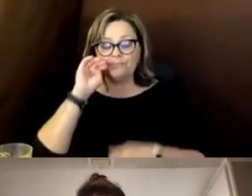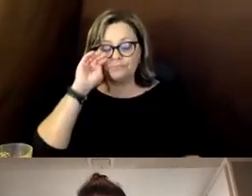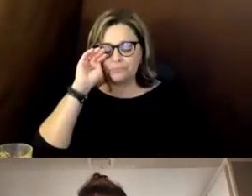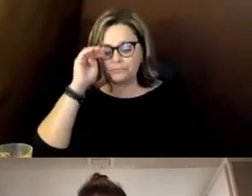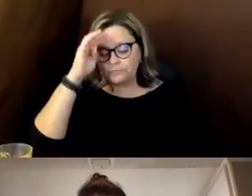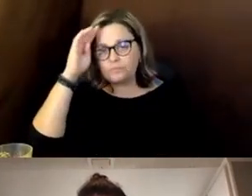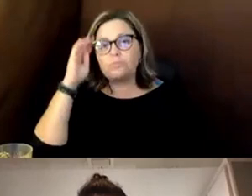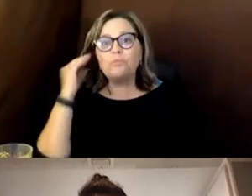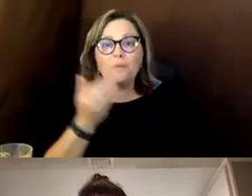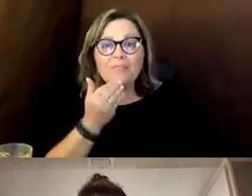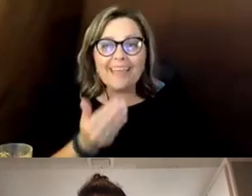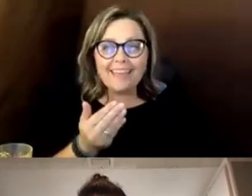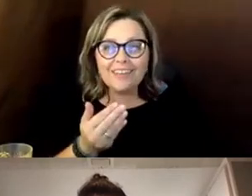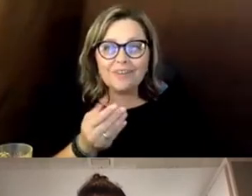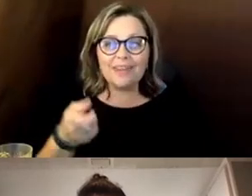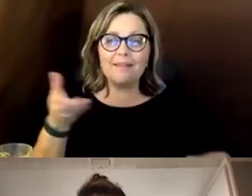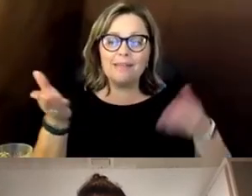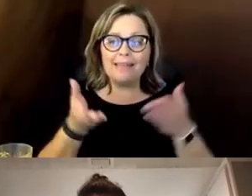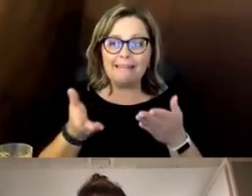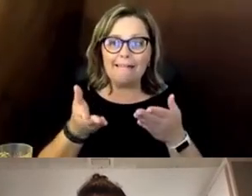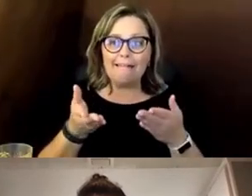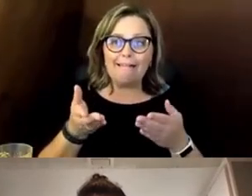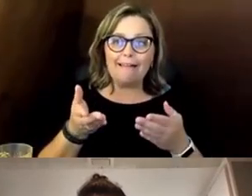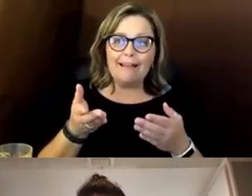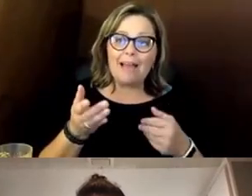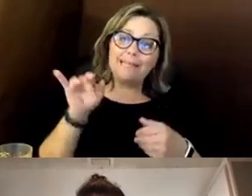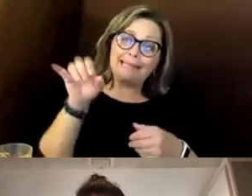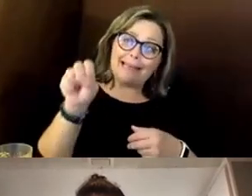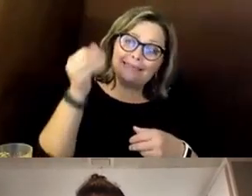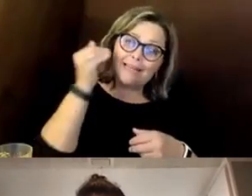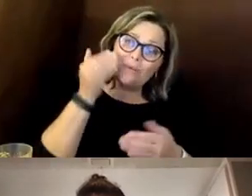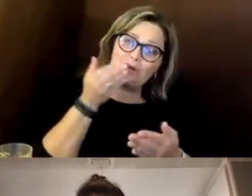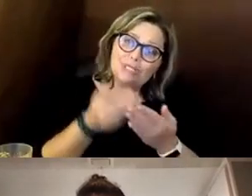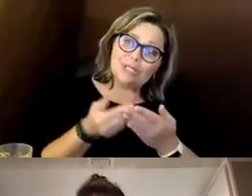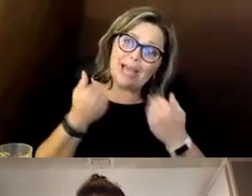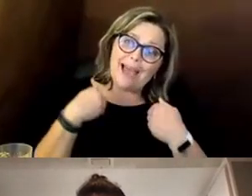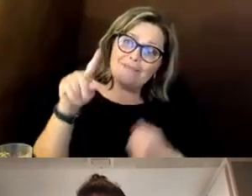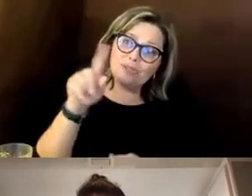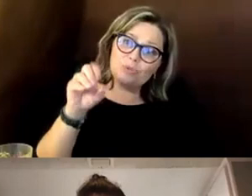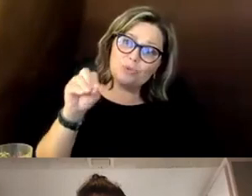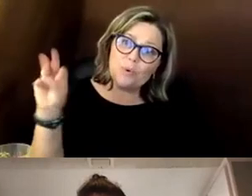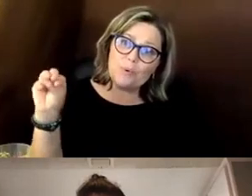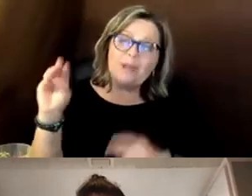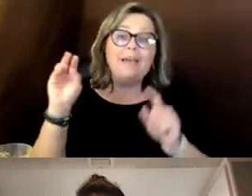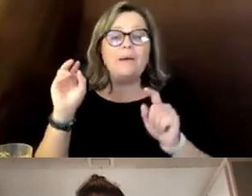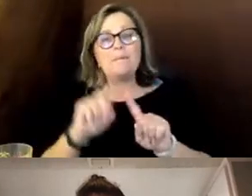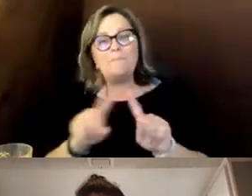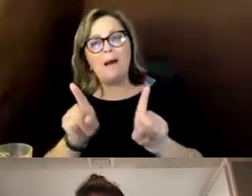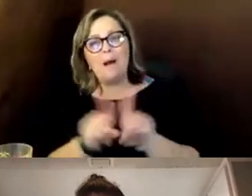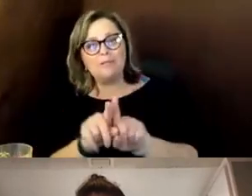Good to be on a Zoom. Look forward to doing these kinds of things in person again sometime soon. And great to see Deborah Lucero and Tammy